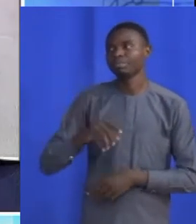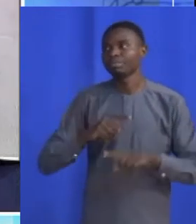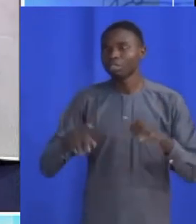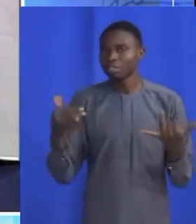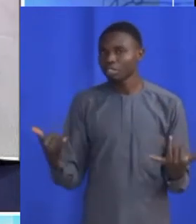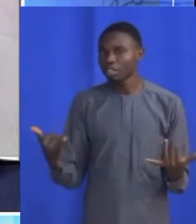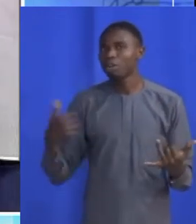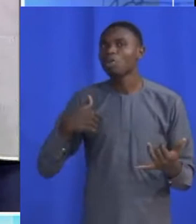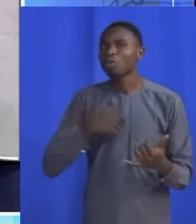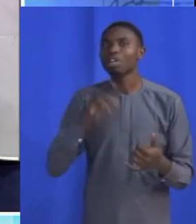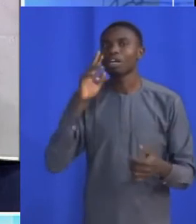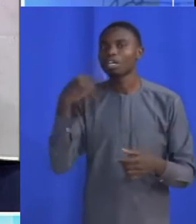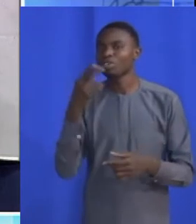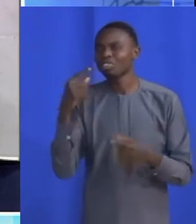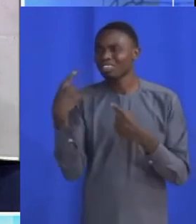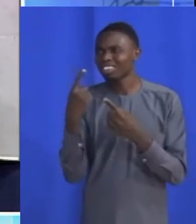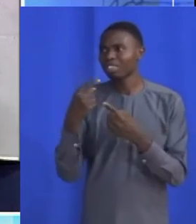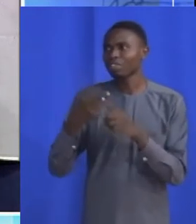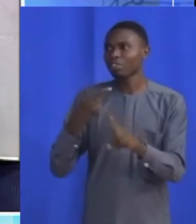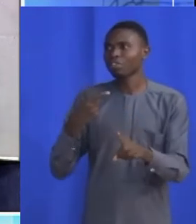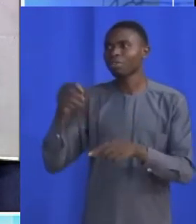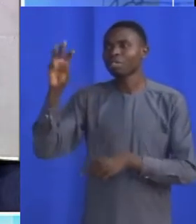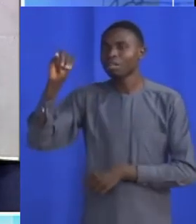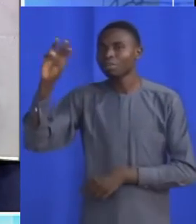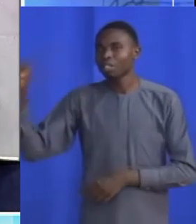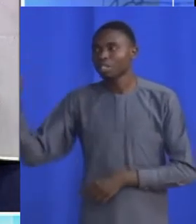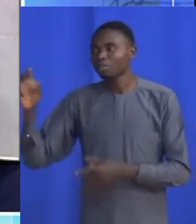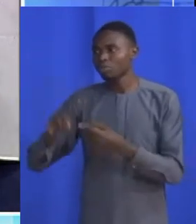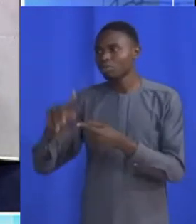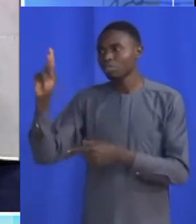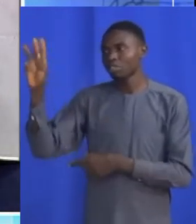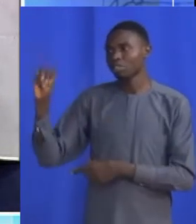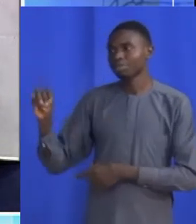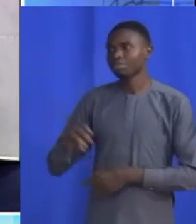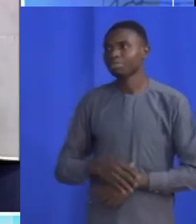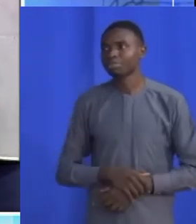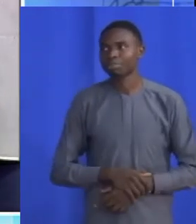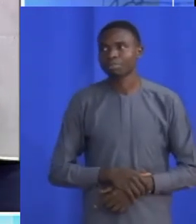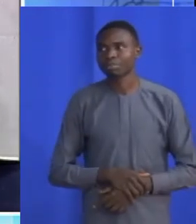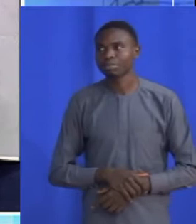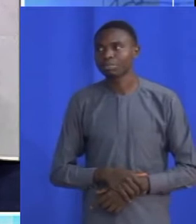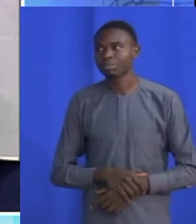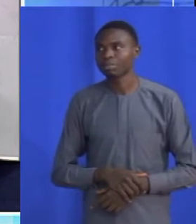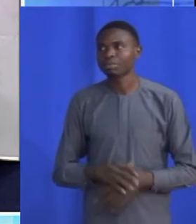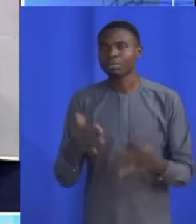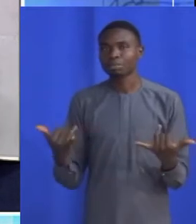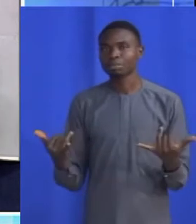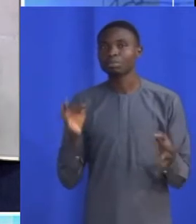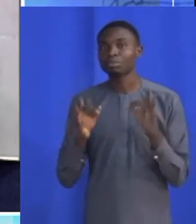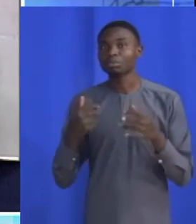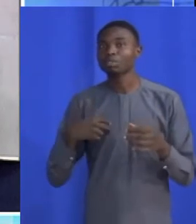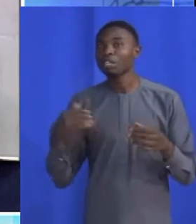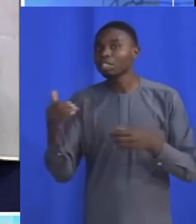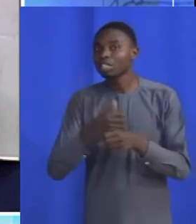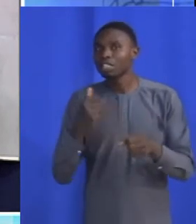has committed a crime and is being handed over to policeman. The policeman has no